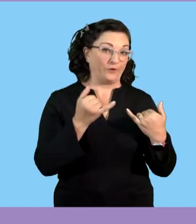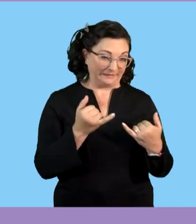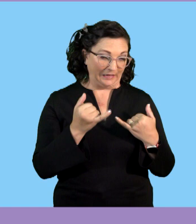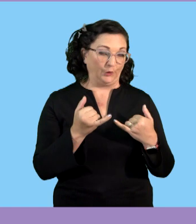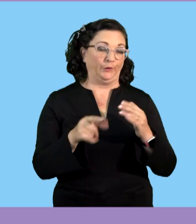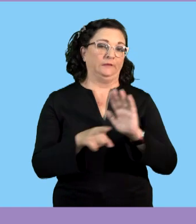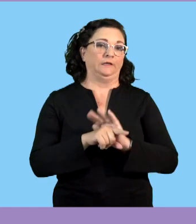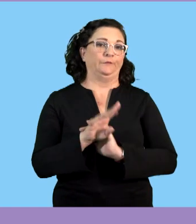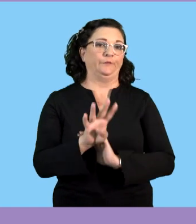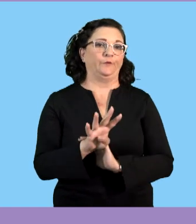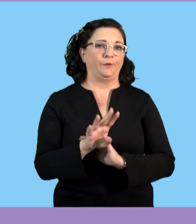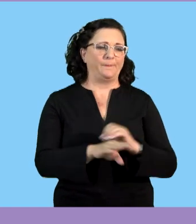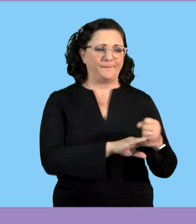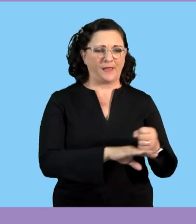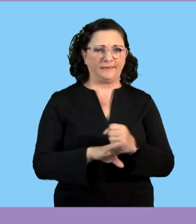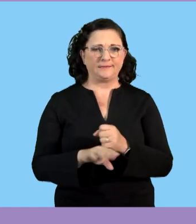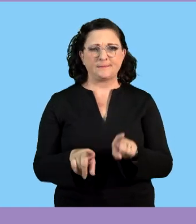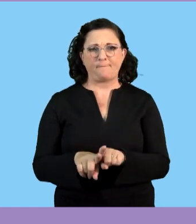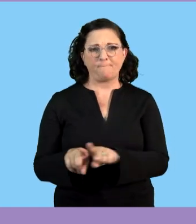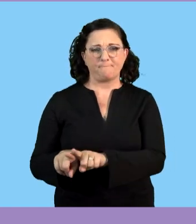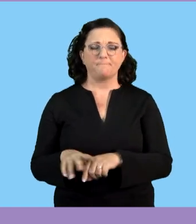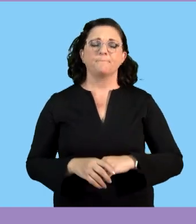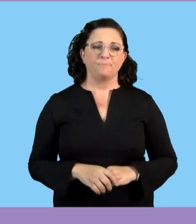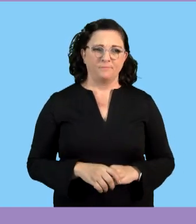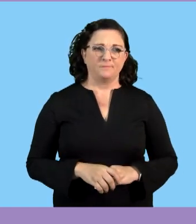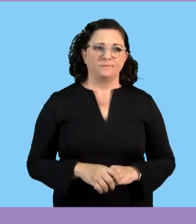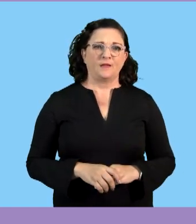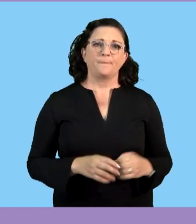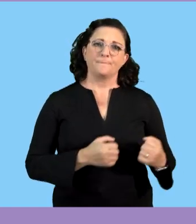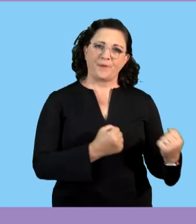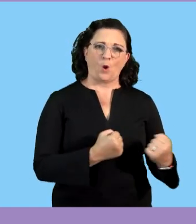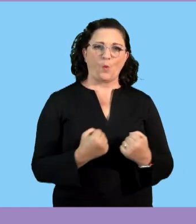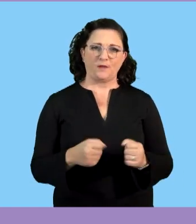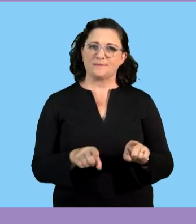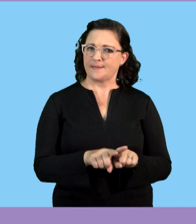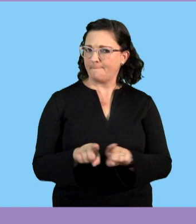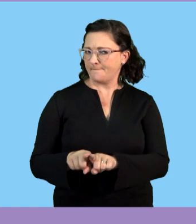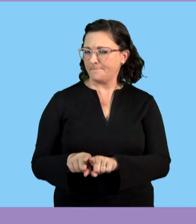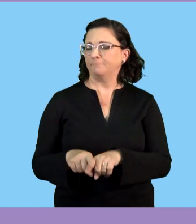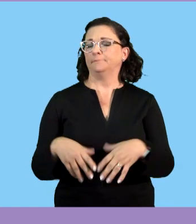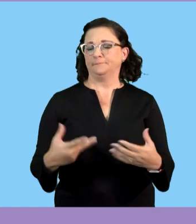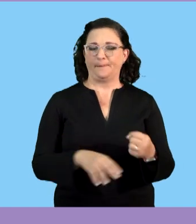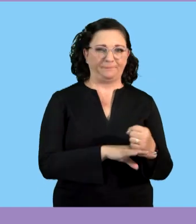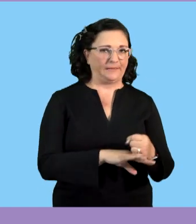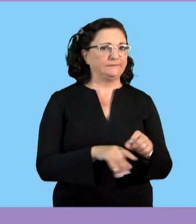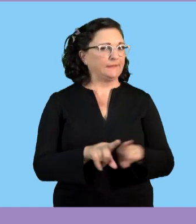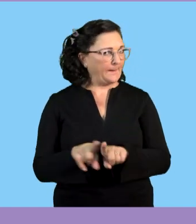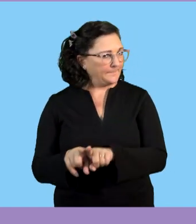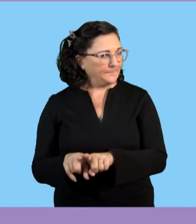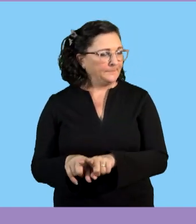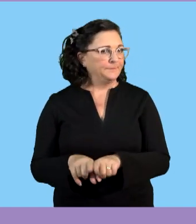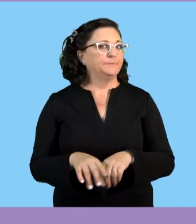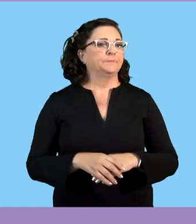4, it is now a negative 4. But now the bases are the same, which is what we wanted. The powers are equal and the bases are the same. So